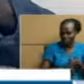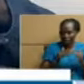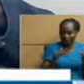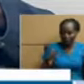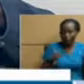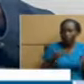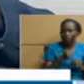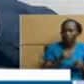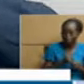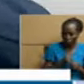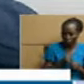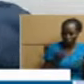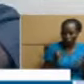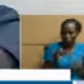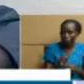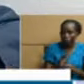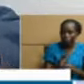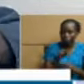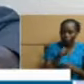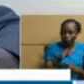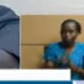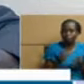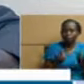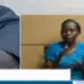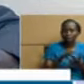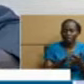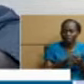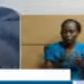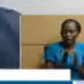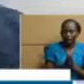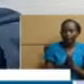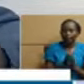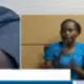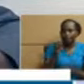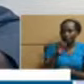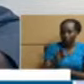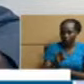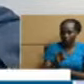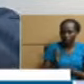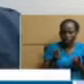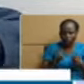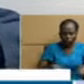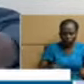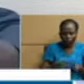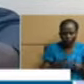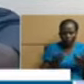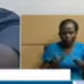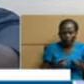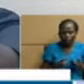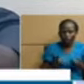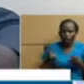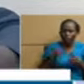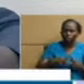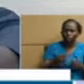of the occupational schemes and the NSSF Act. Can we start to think through other additional benefits